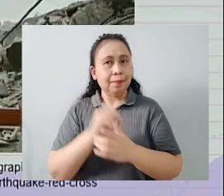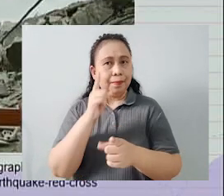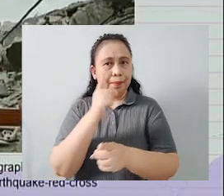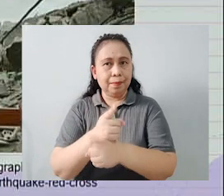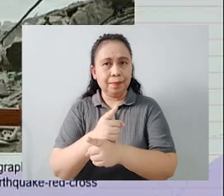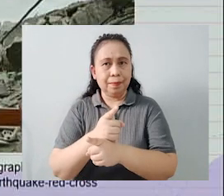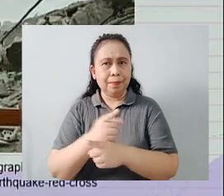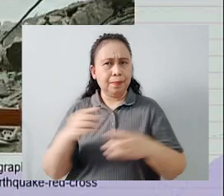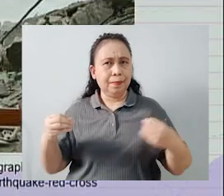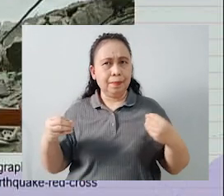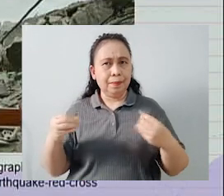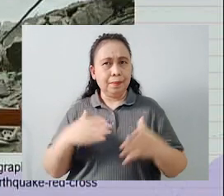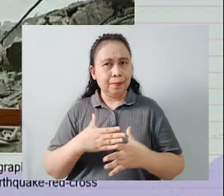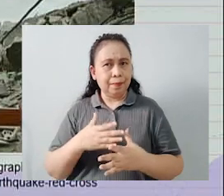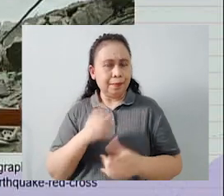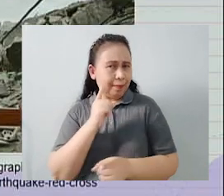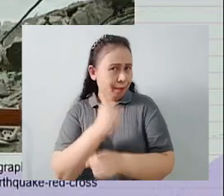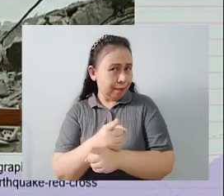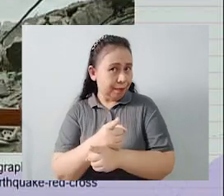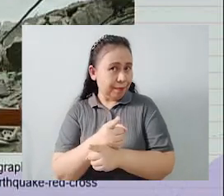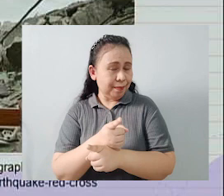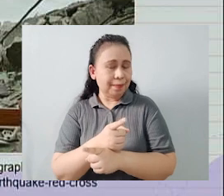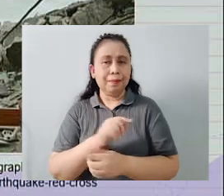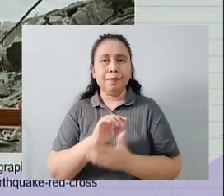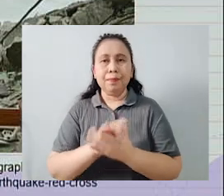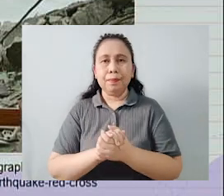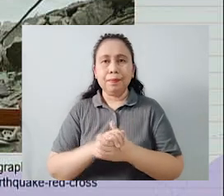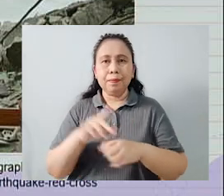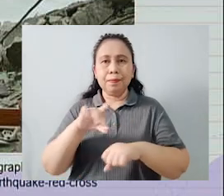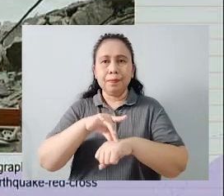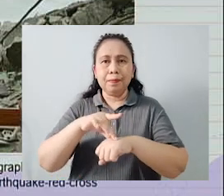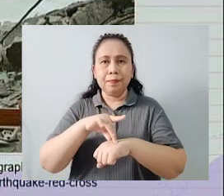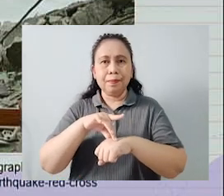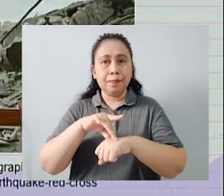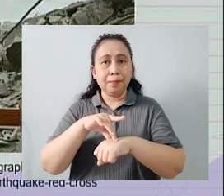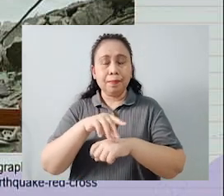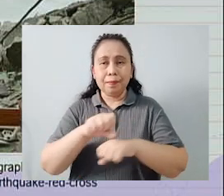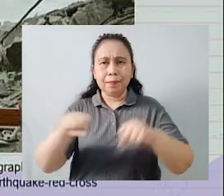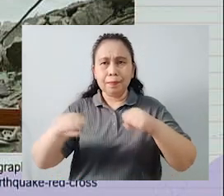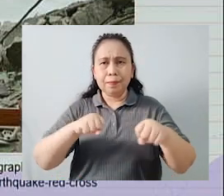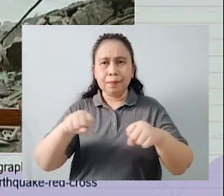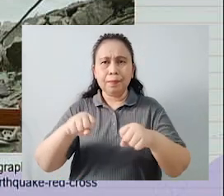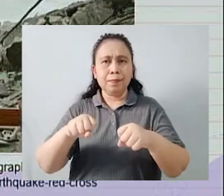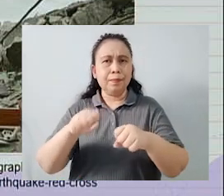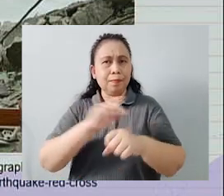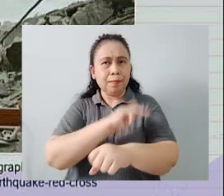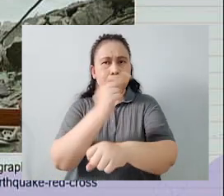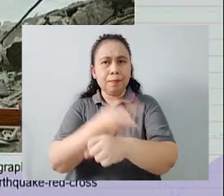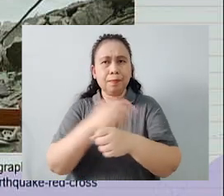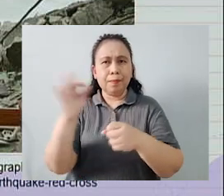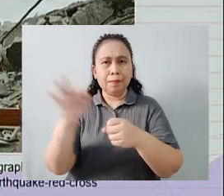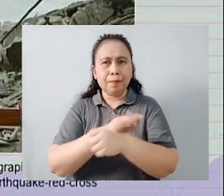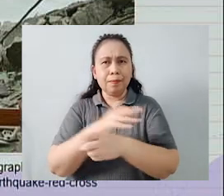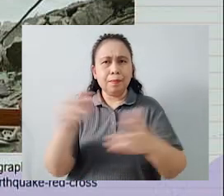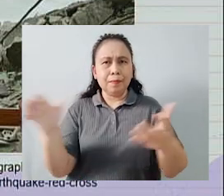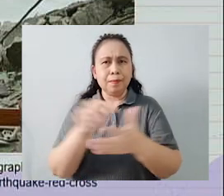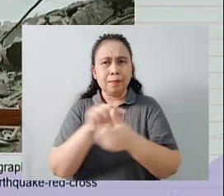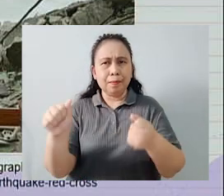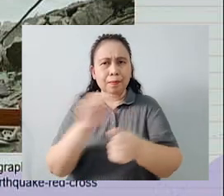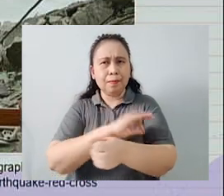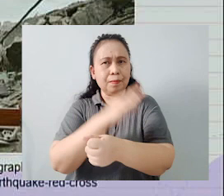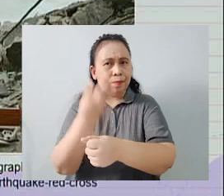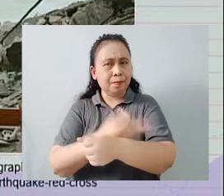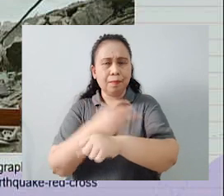Indeed, it's quite frightening, right? Earthquakes are one of the most powerful and destructive forces